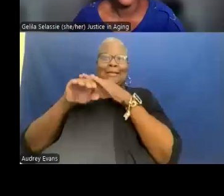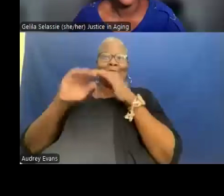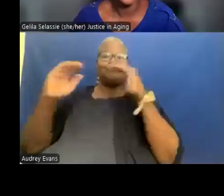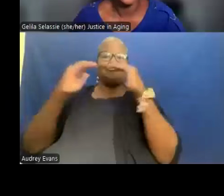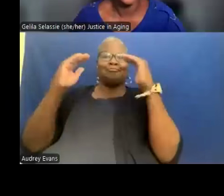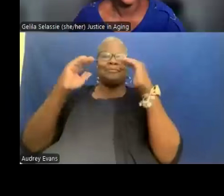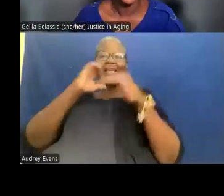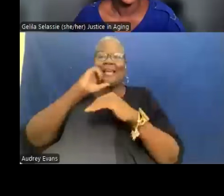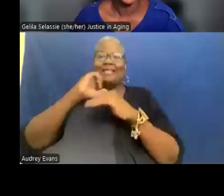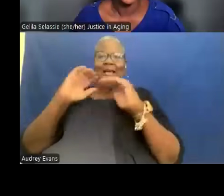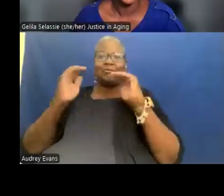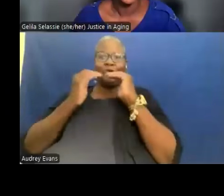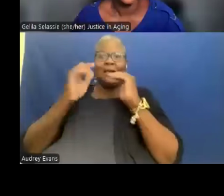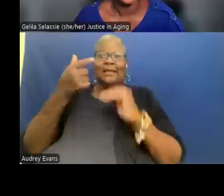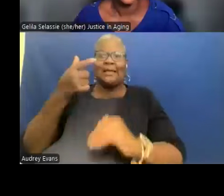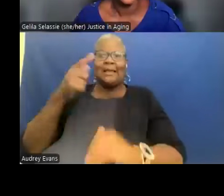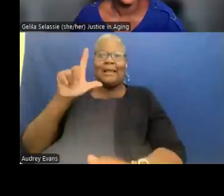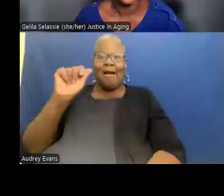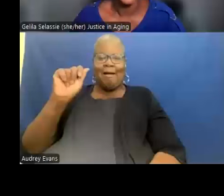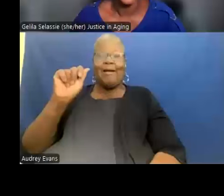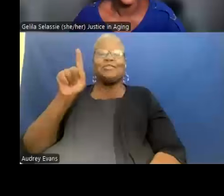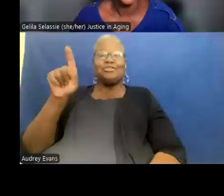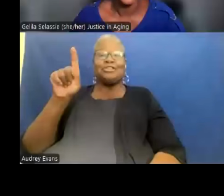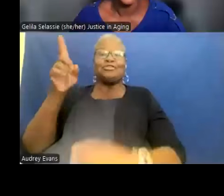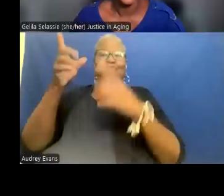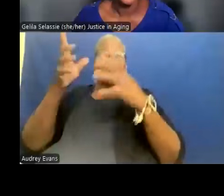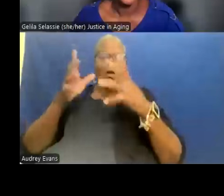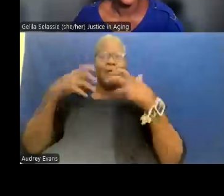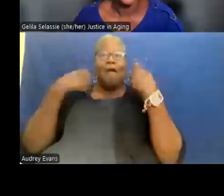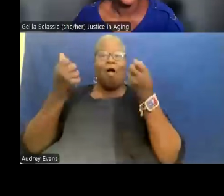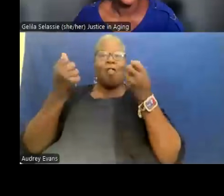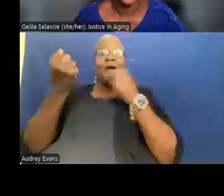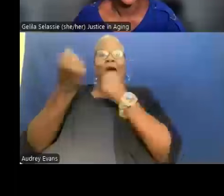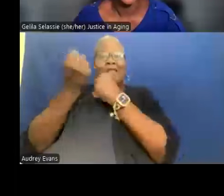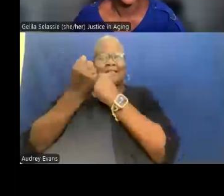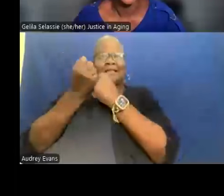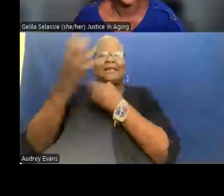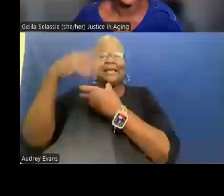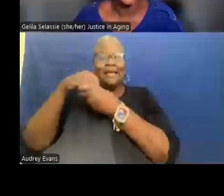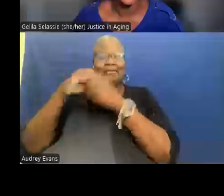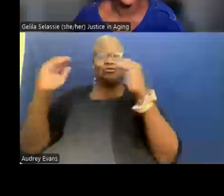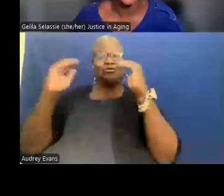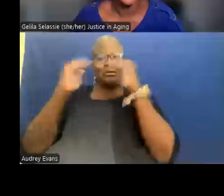Gelila Selassie. Gelila is the Director of Health Advocacy at Justice and Aging.